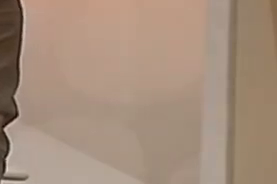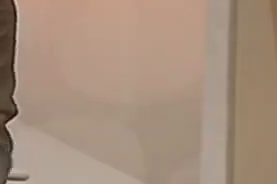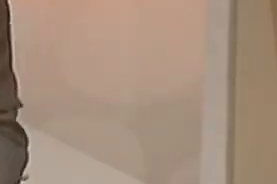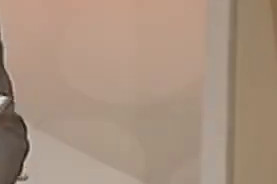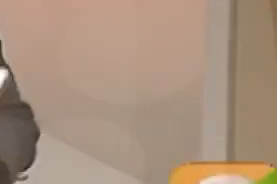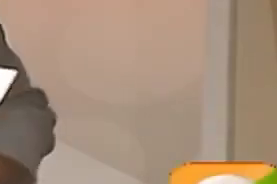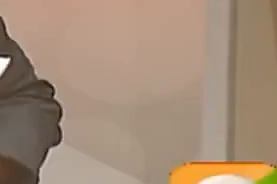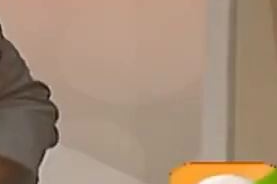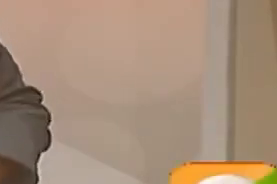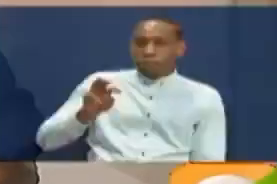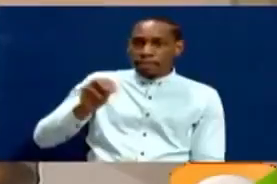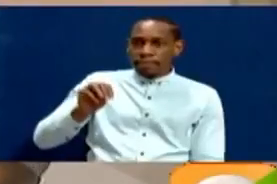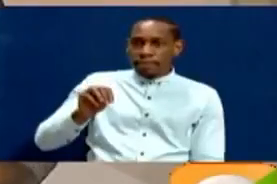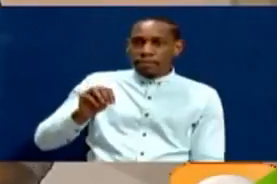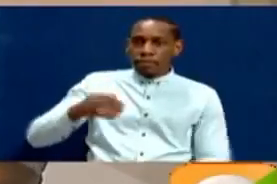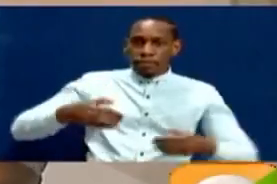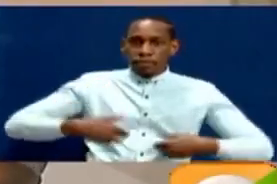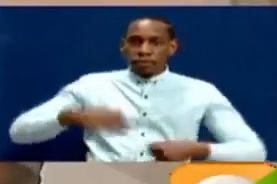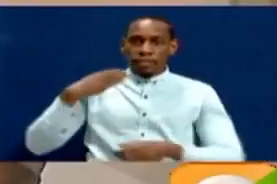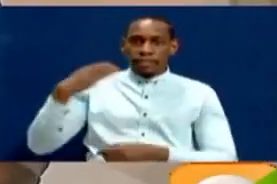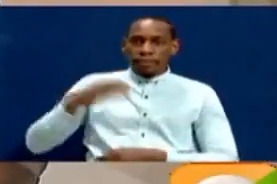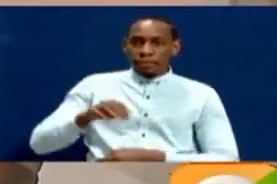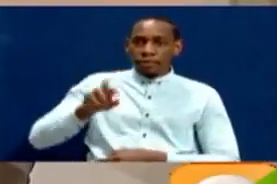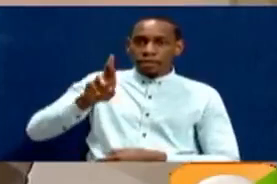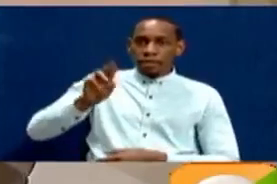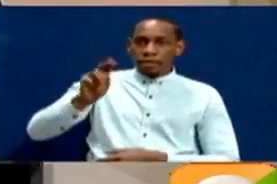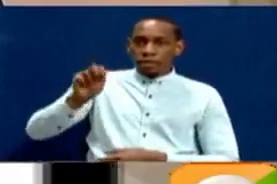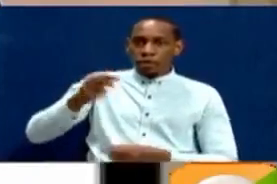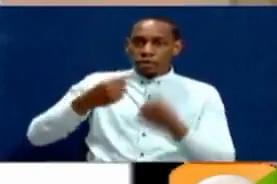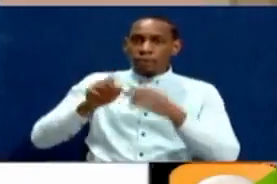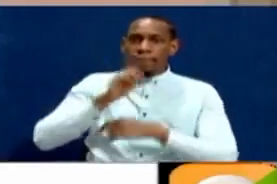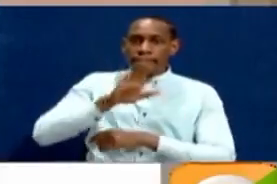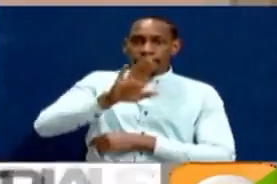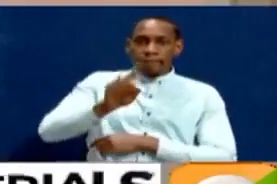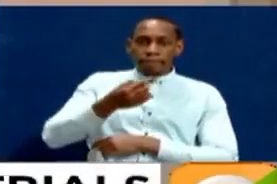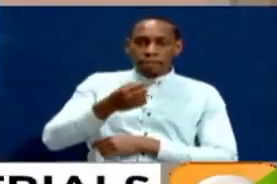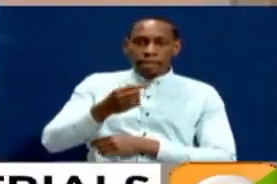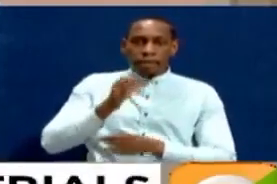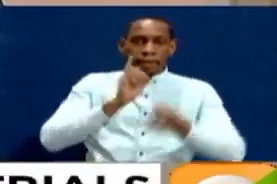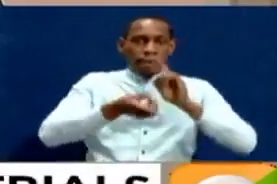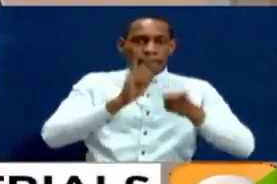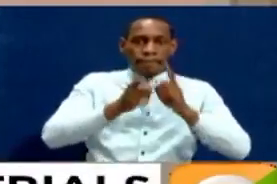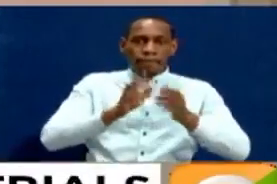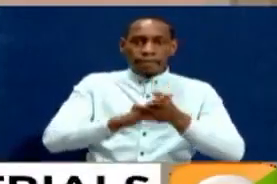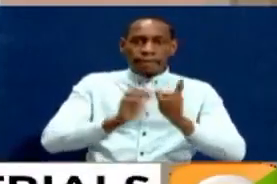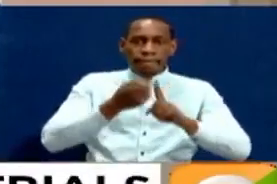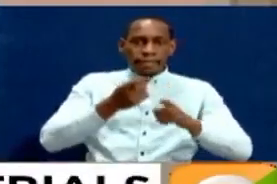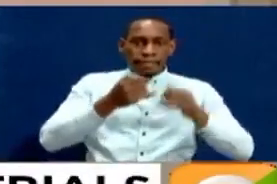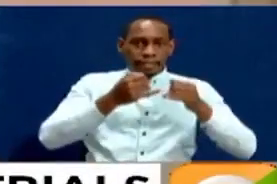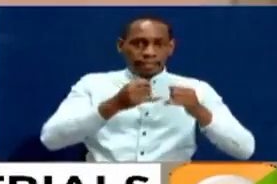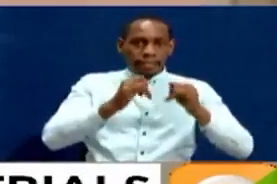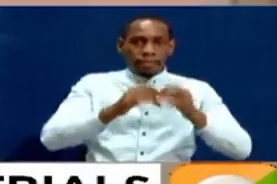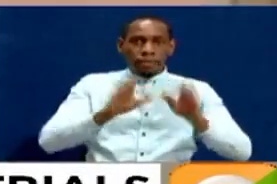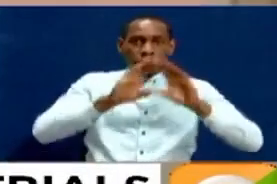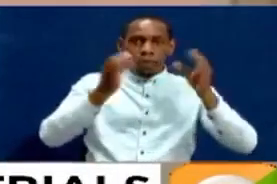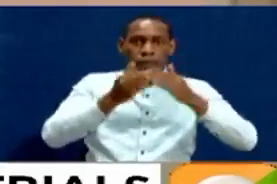Africa 3000 meters junior bronze medalist Gideon Rono triumphed in the 5000 meters race as the preliminary trials for